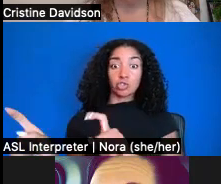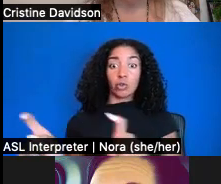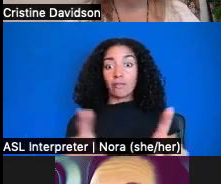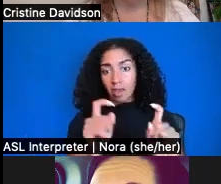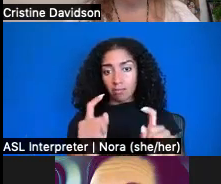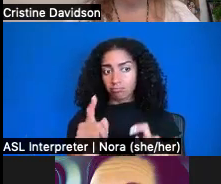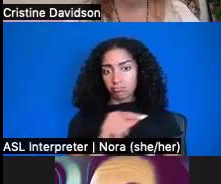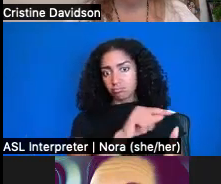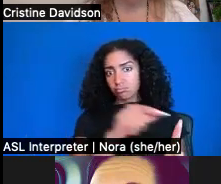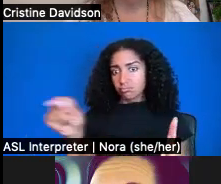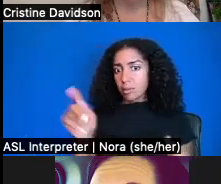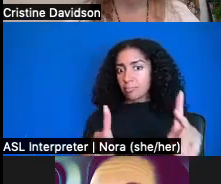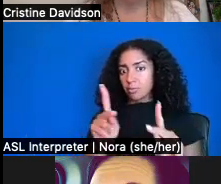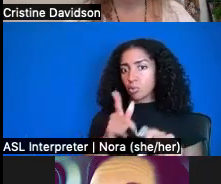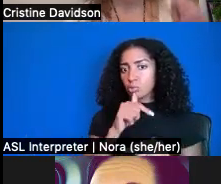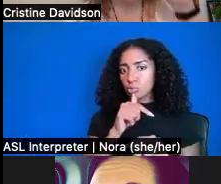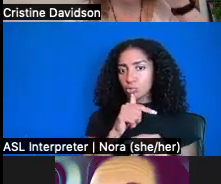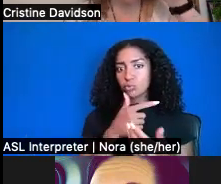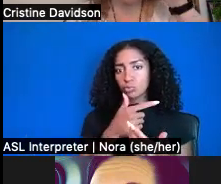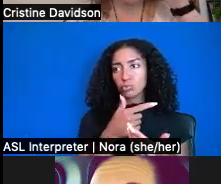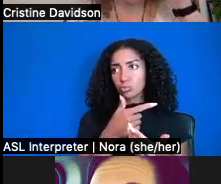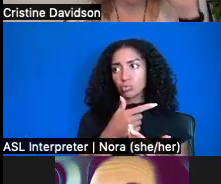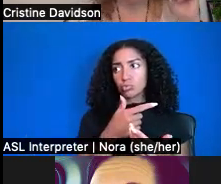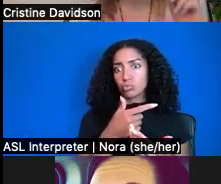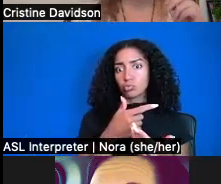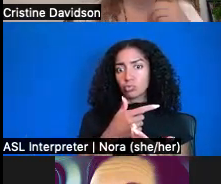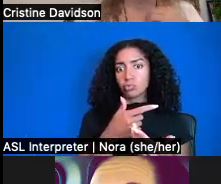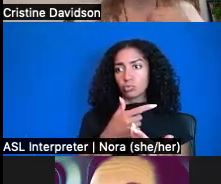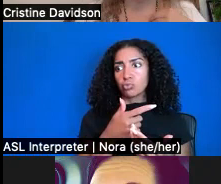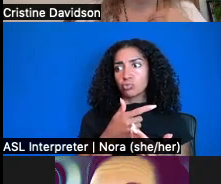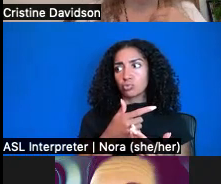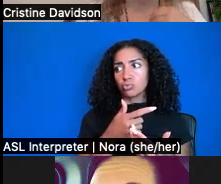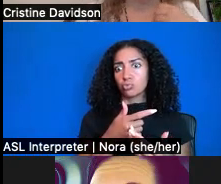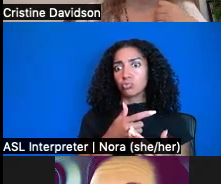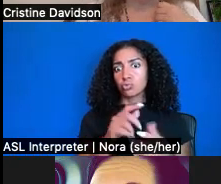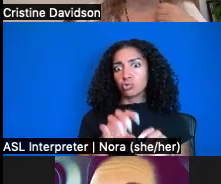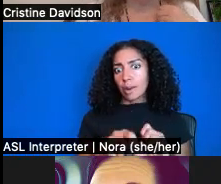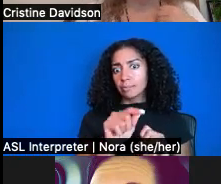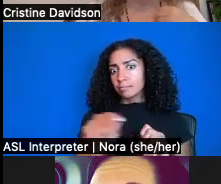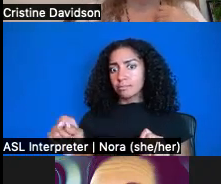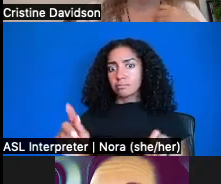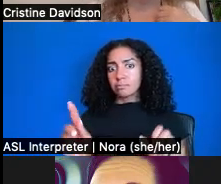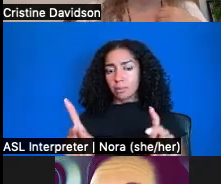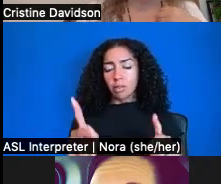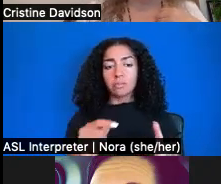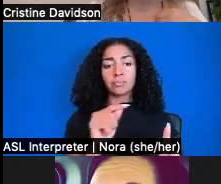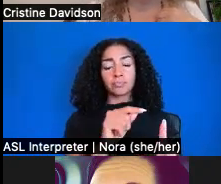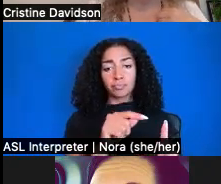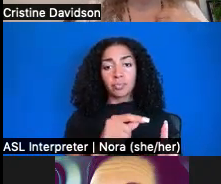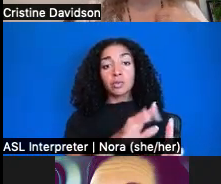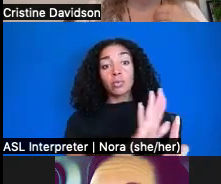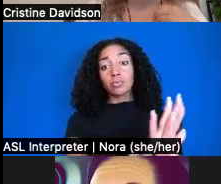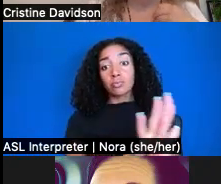who were convicted of rape. And so what they found and what the answers were is that they were looking for vulnerable